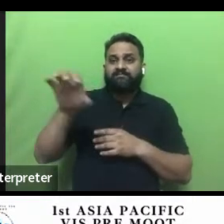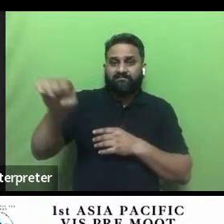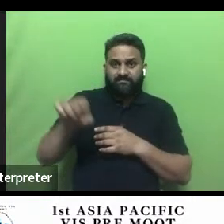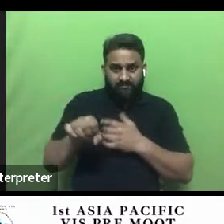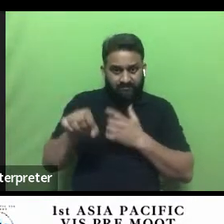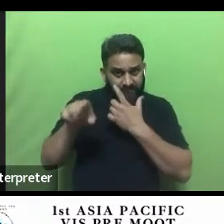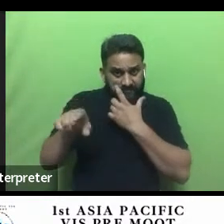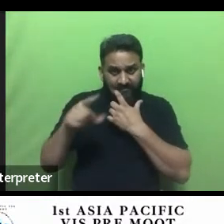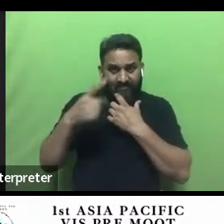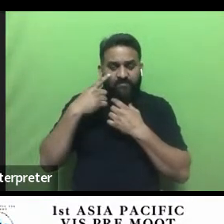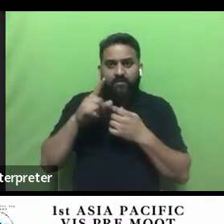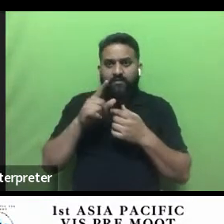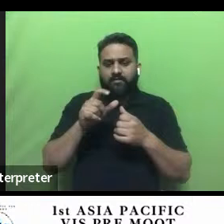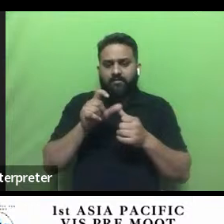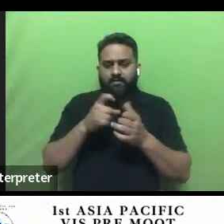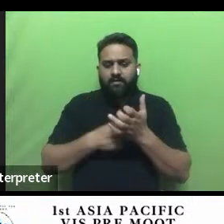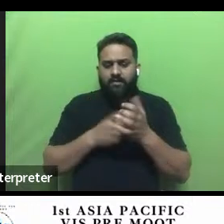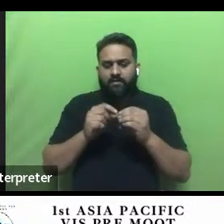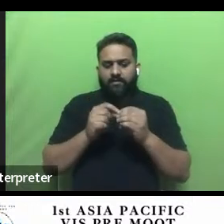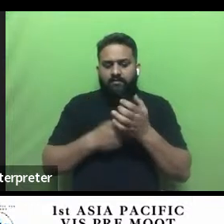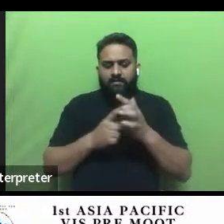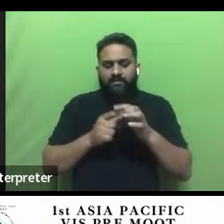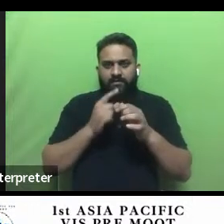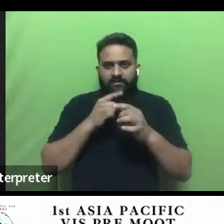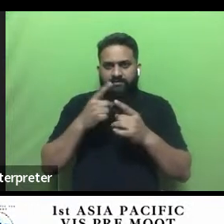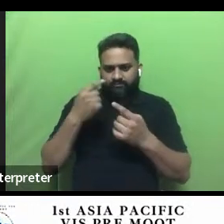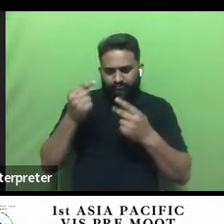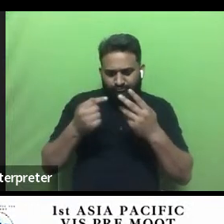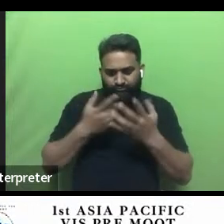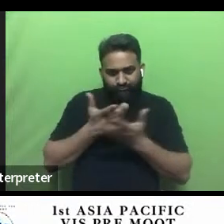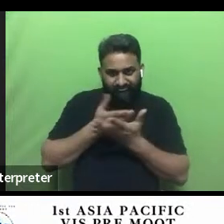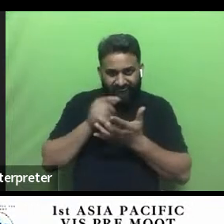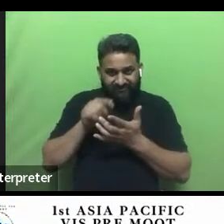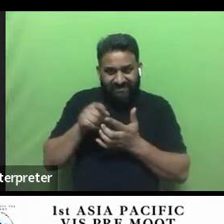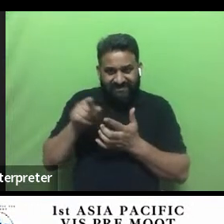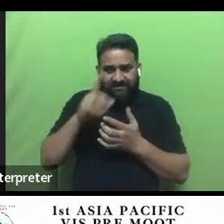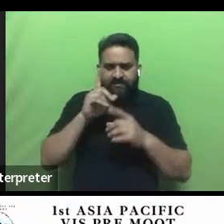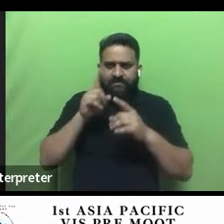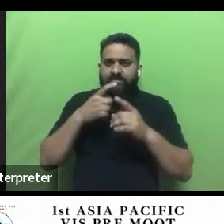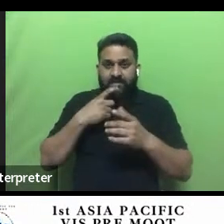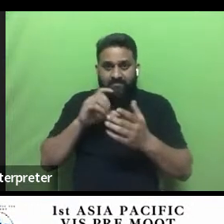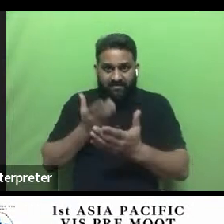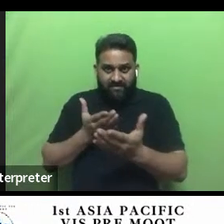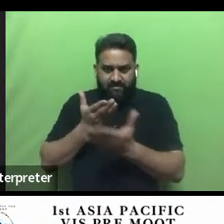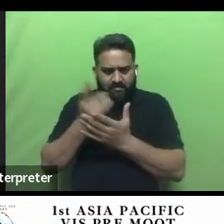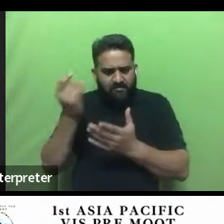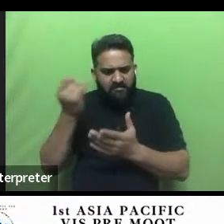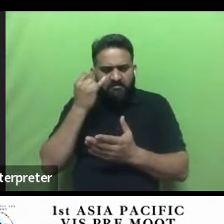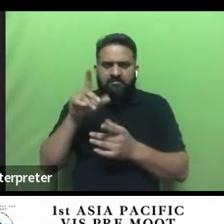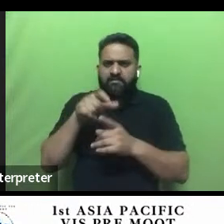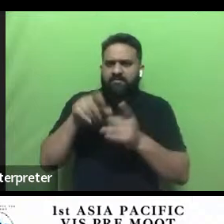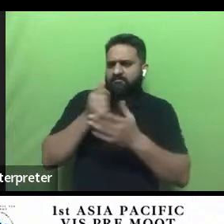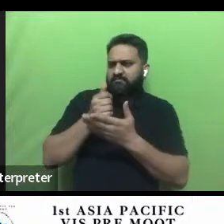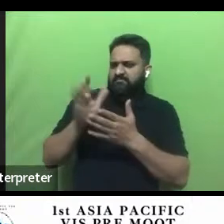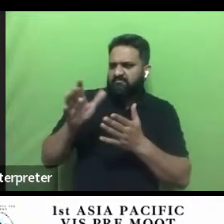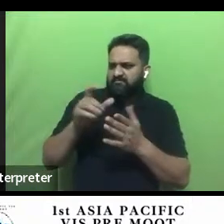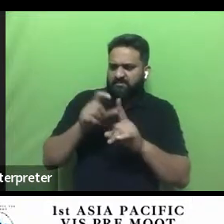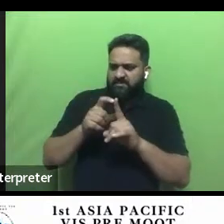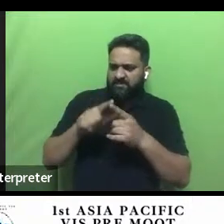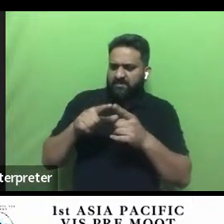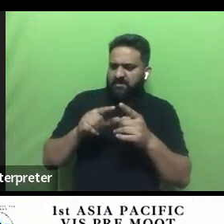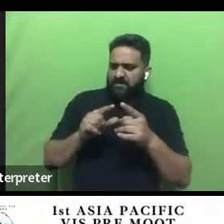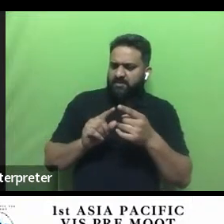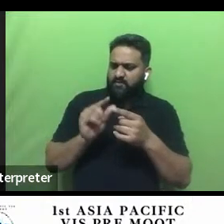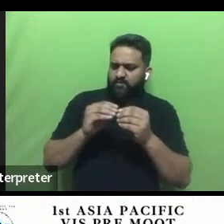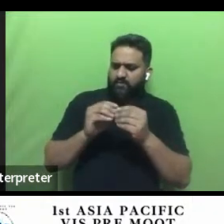and it should be said for good reason, the claimant received advice that Danubia was a leading